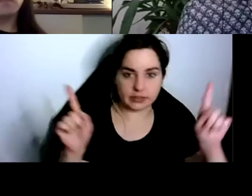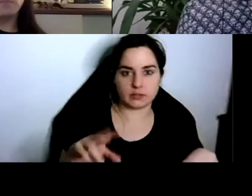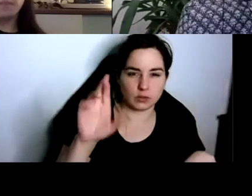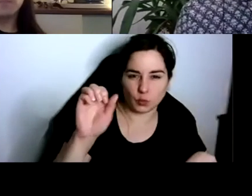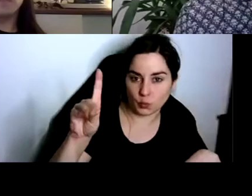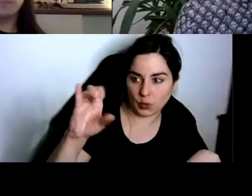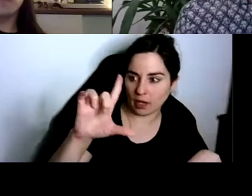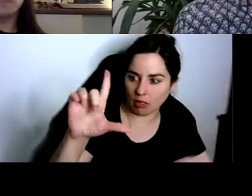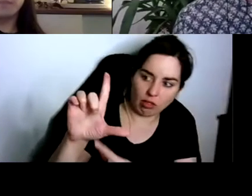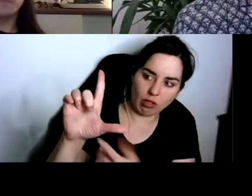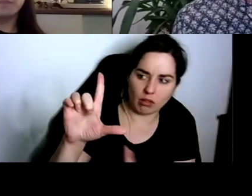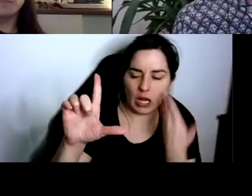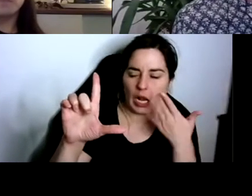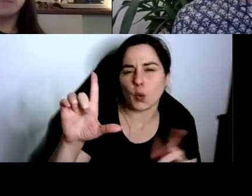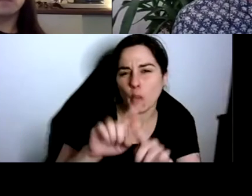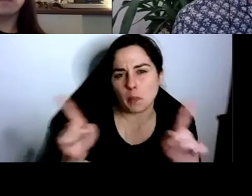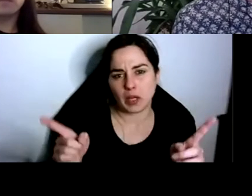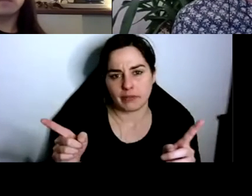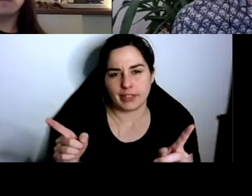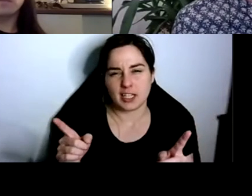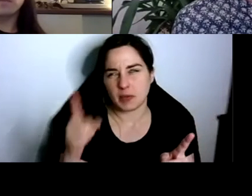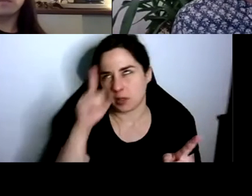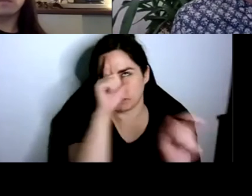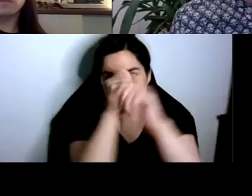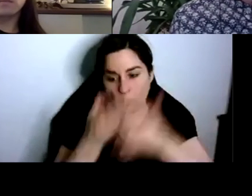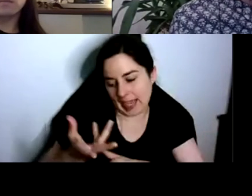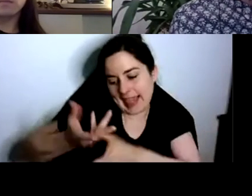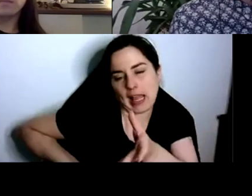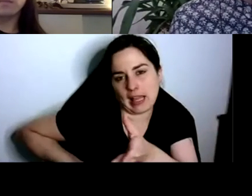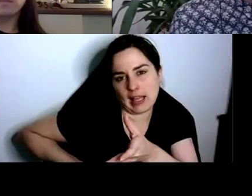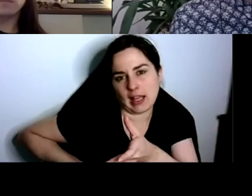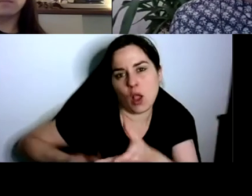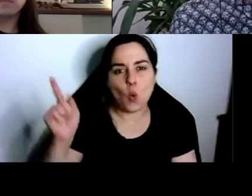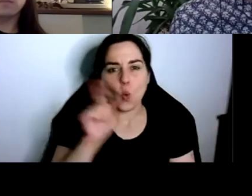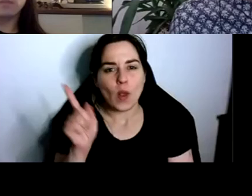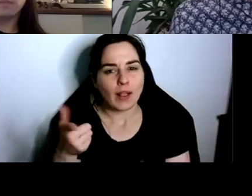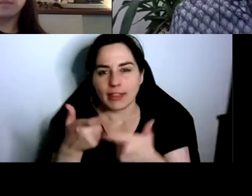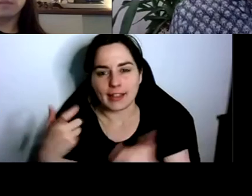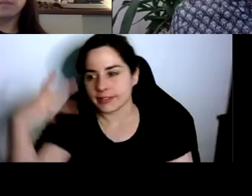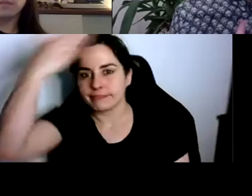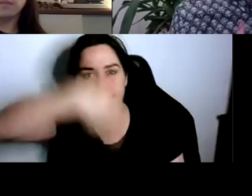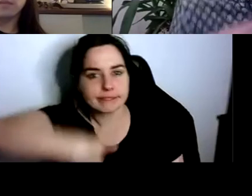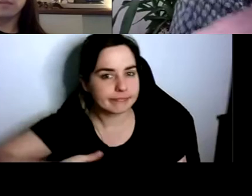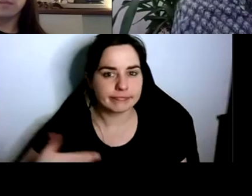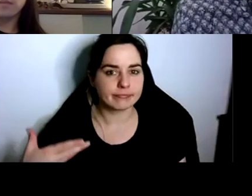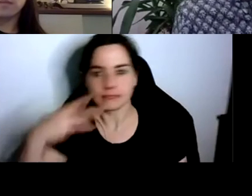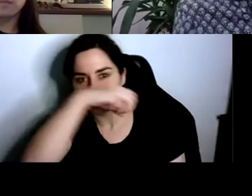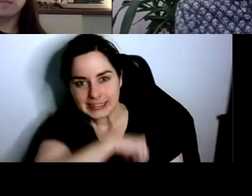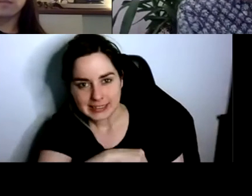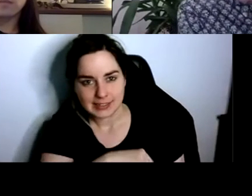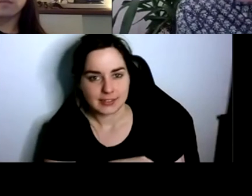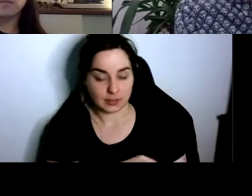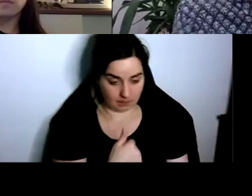even just thinking about how like try not to, I and the festival try not to